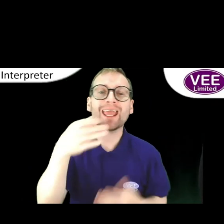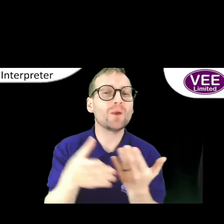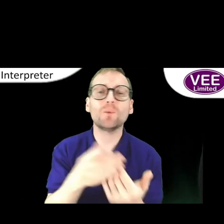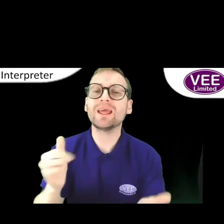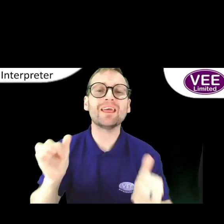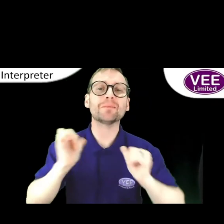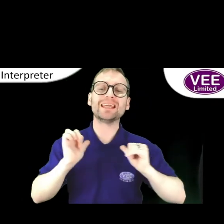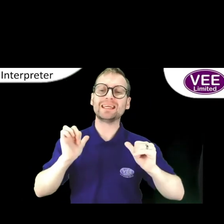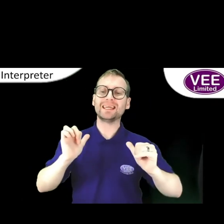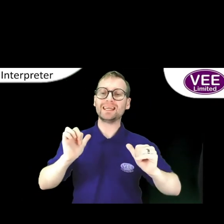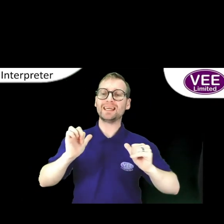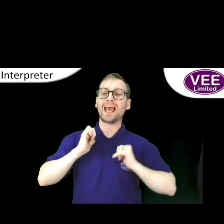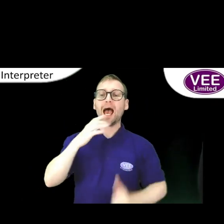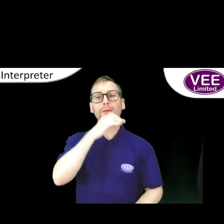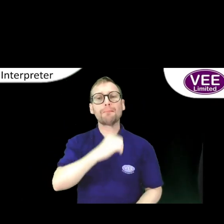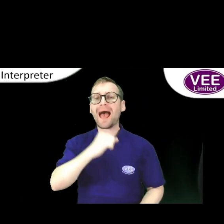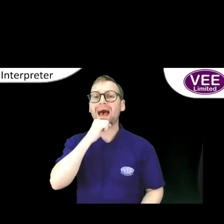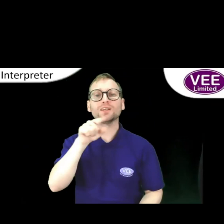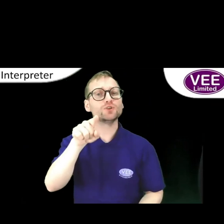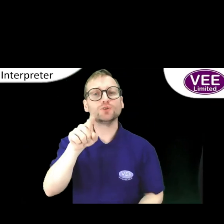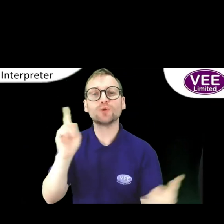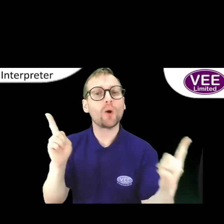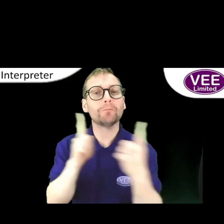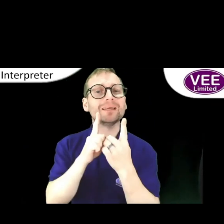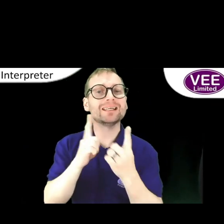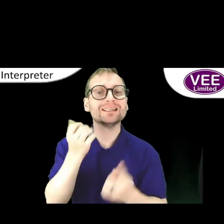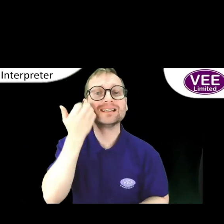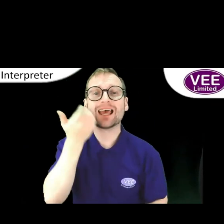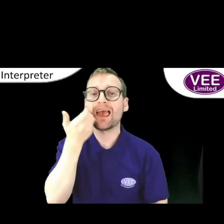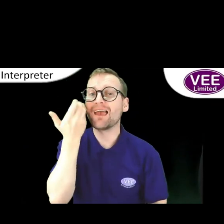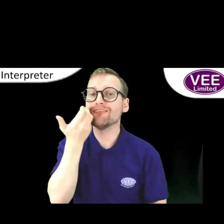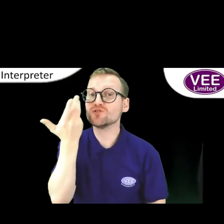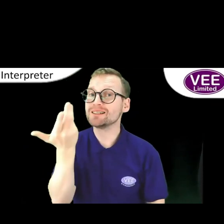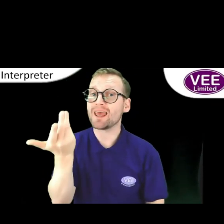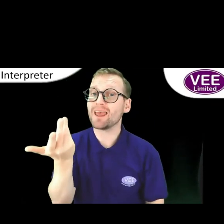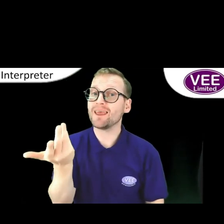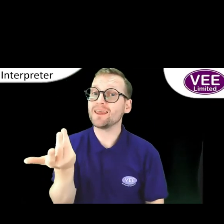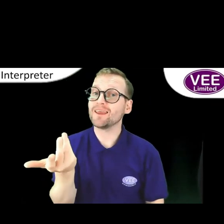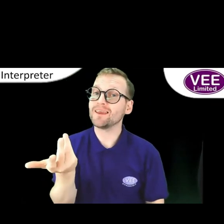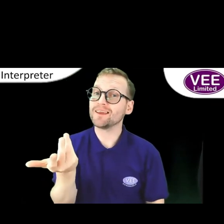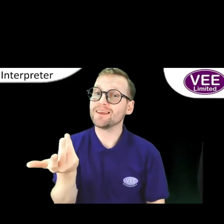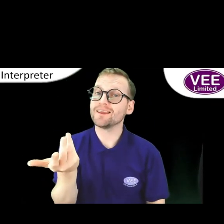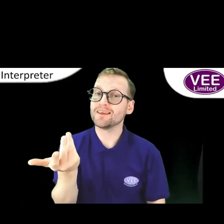drinking with me. I'm a man you don't meet every day.